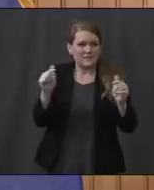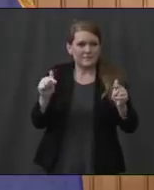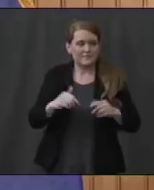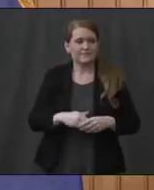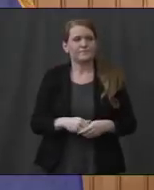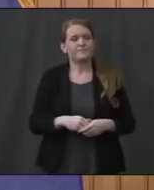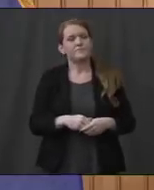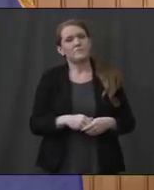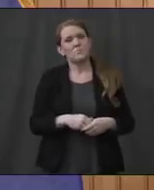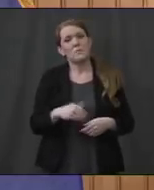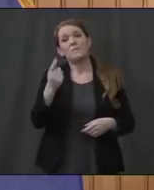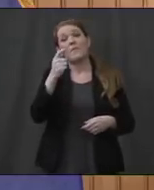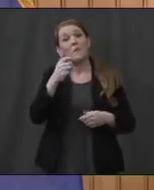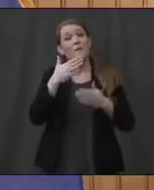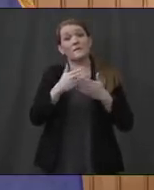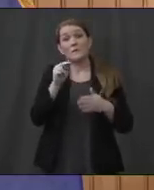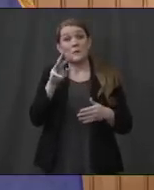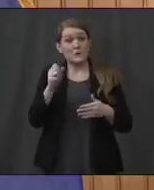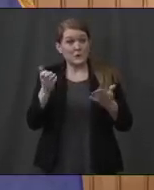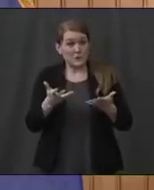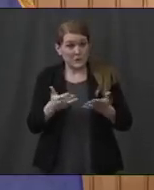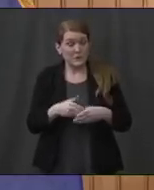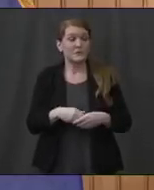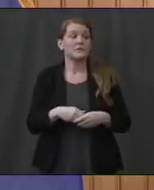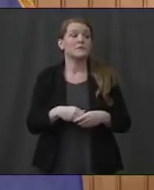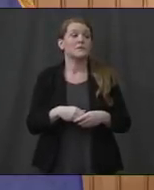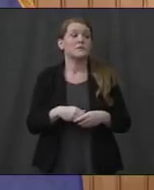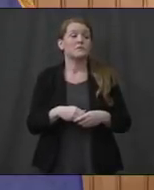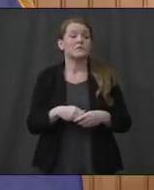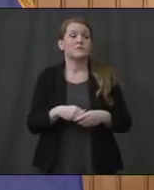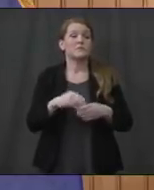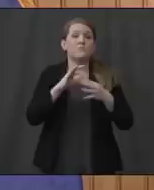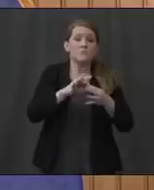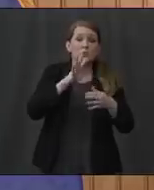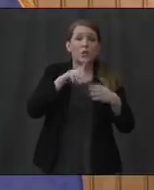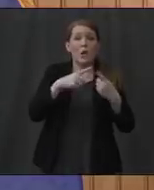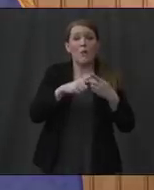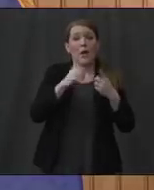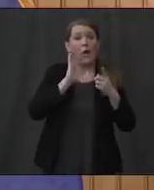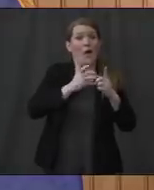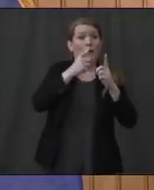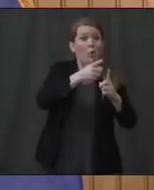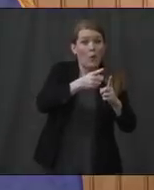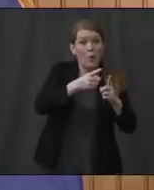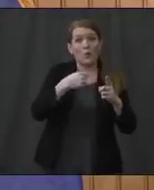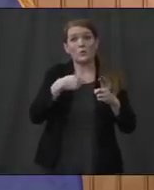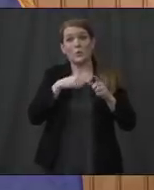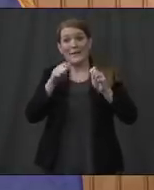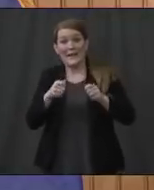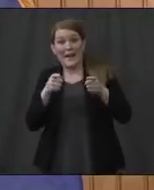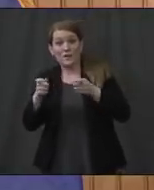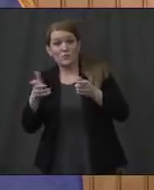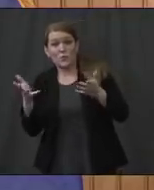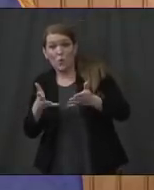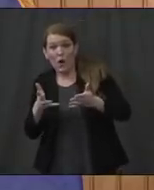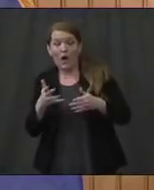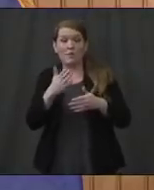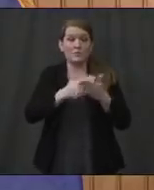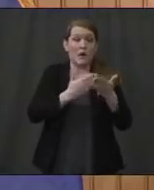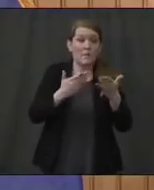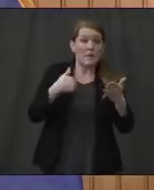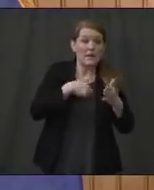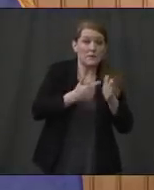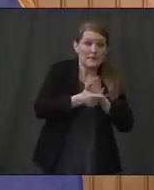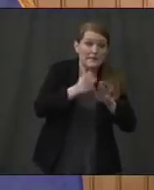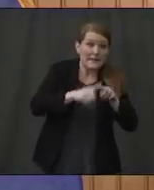news in terms of what we're trying to accomplish, what we can control, what we can't control. I can tell you one thing I